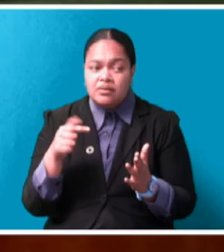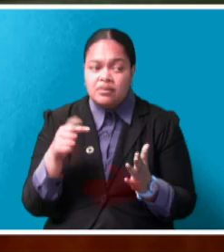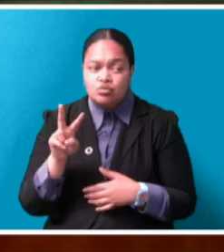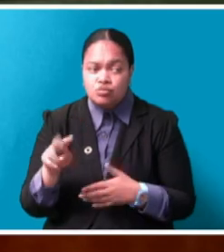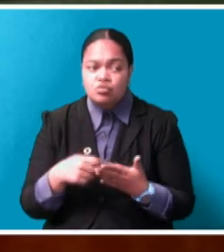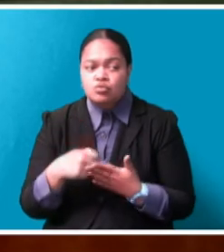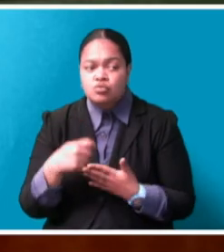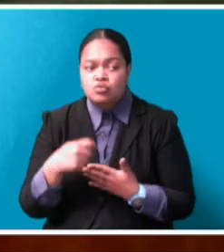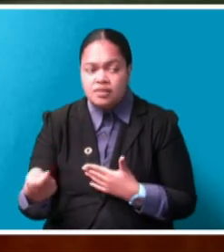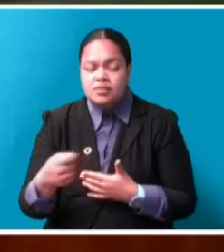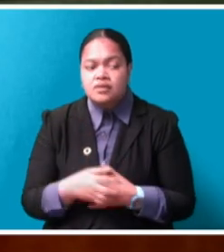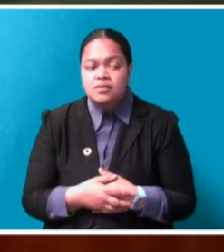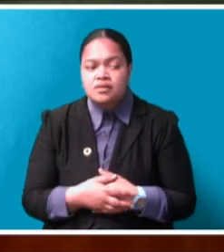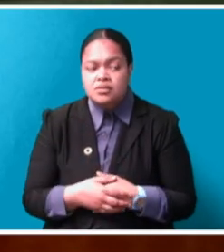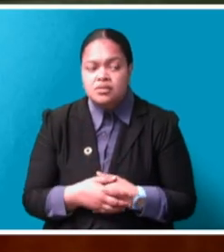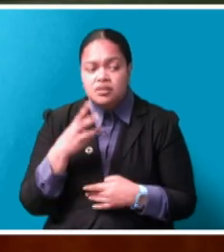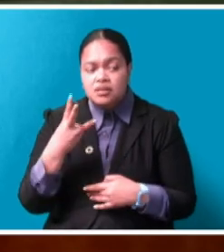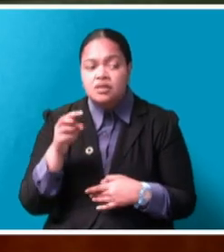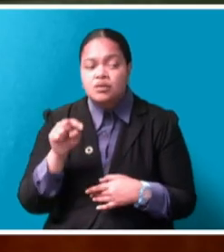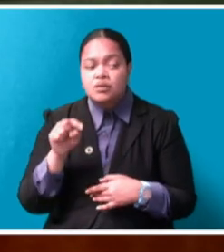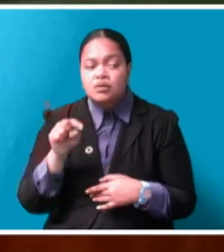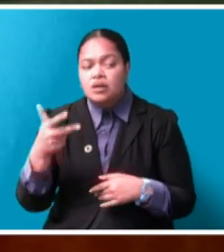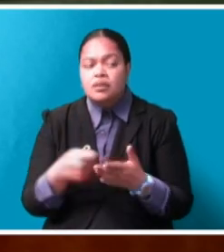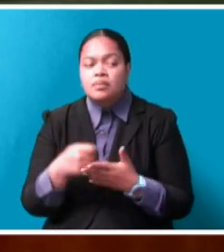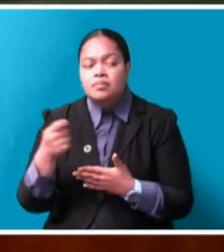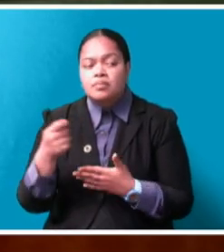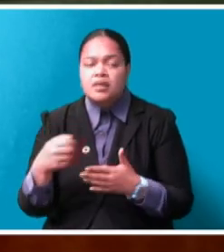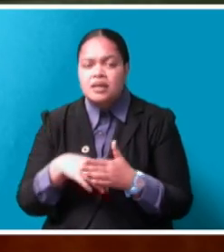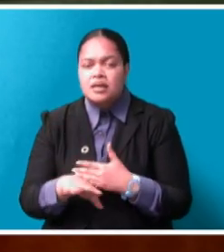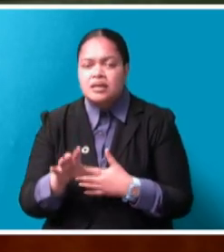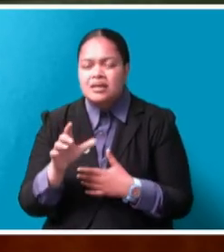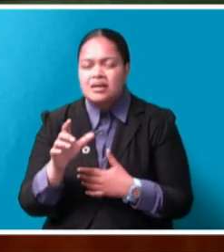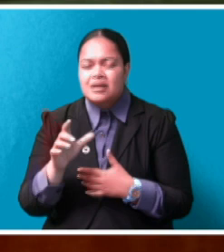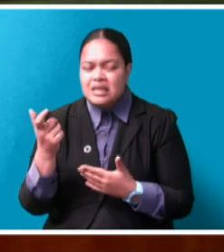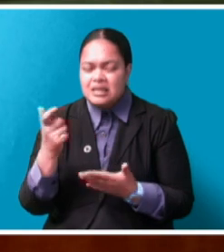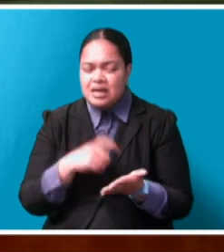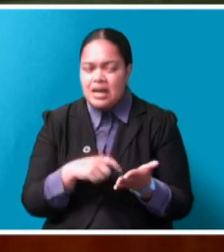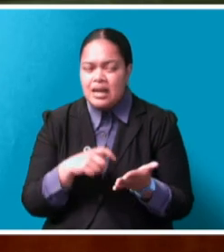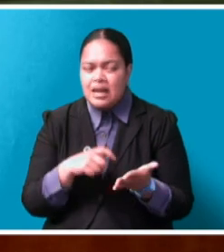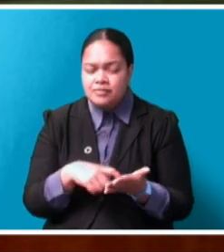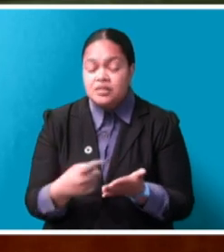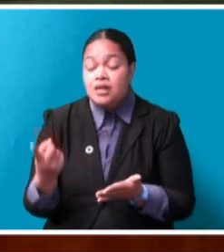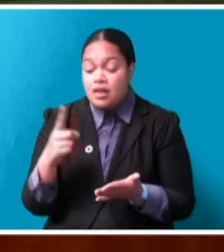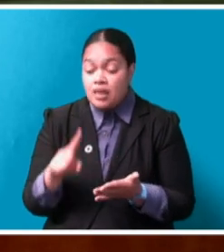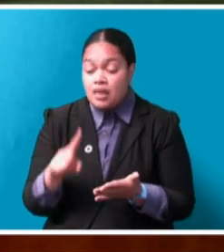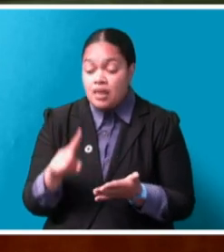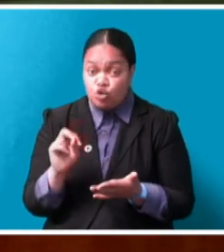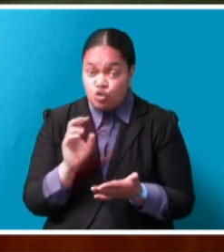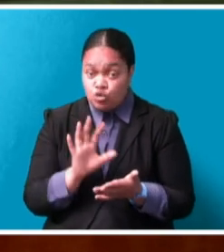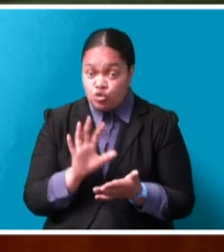in premiums, and again, only 3.8 million was paid out in claims. Most recently, in